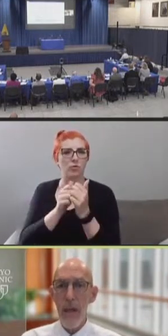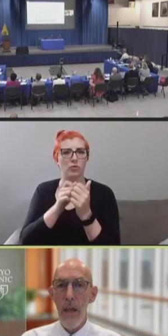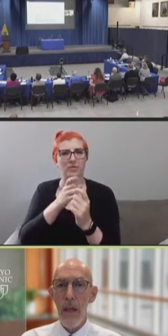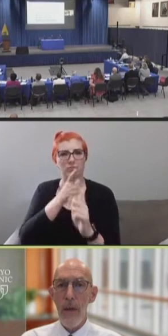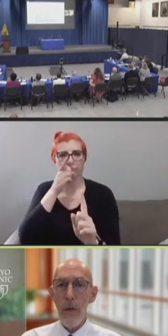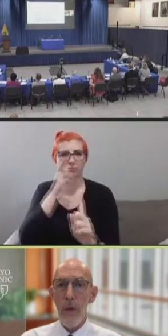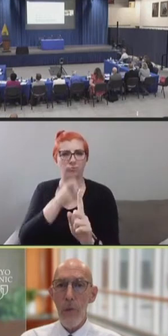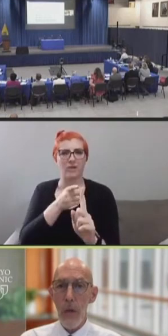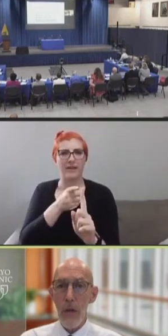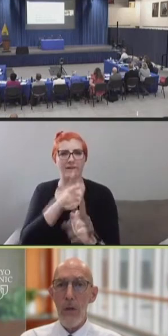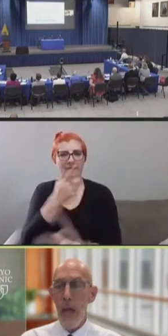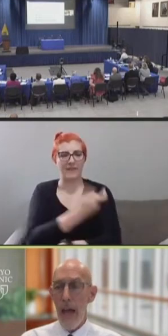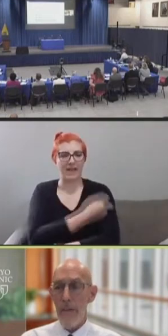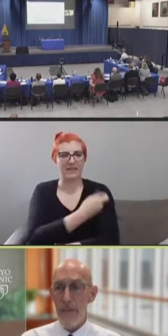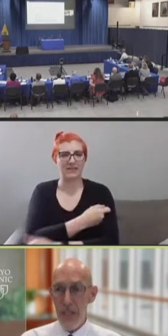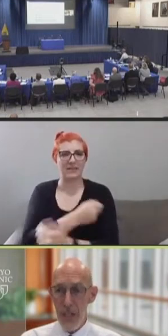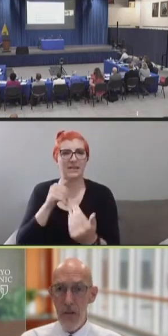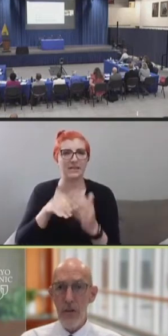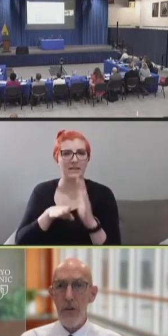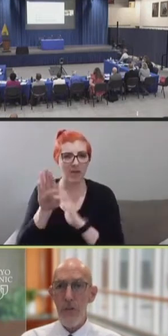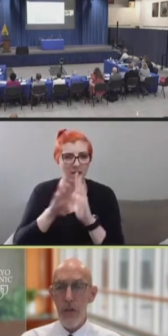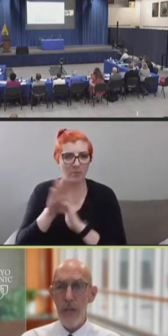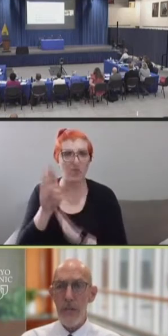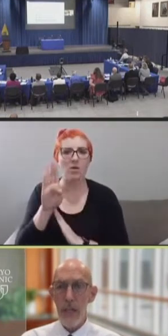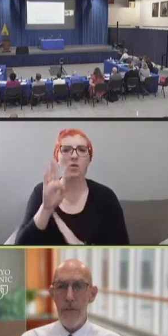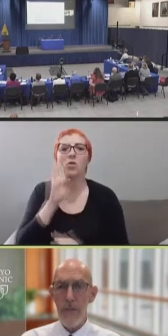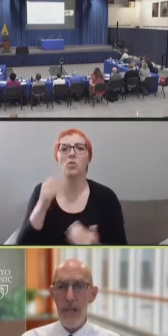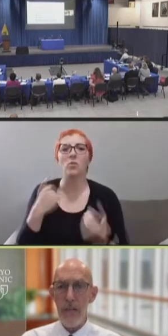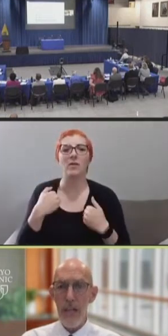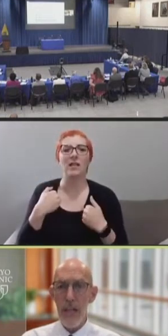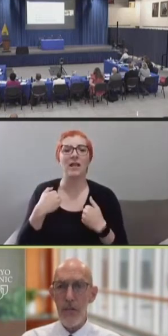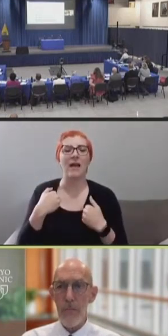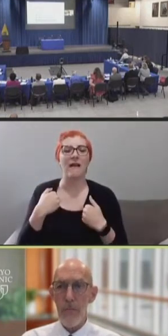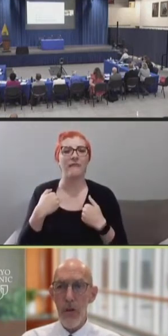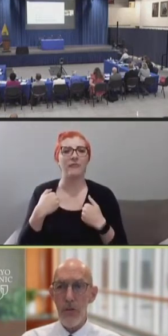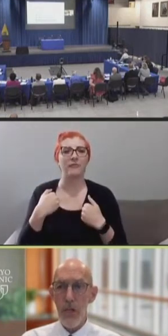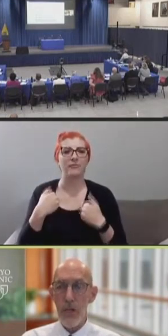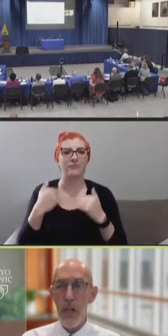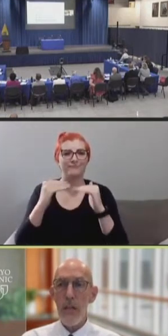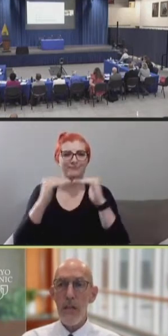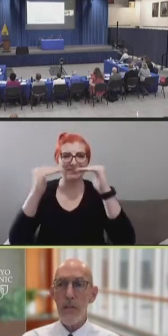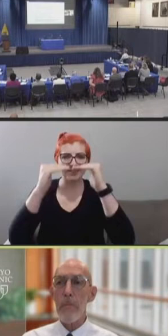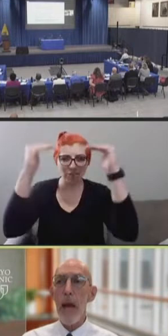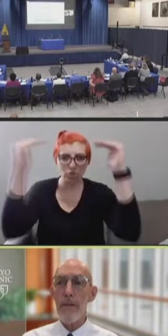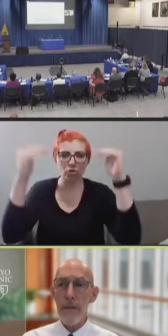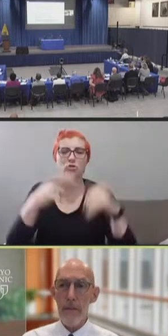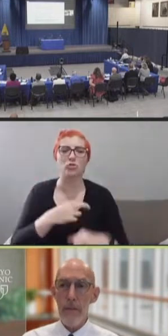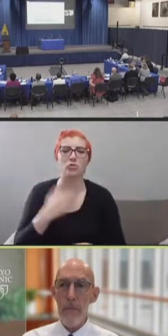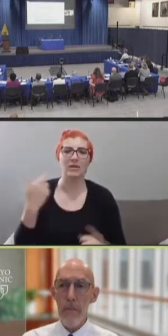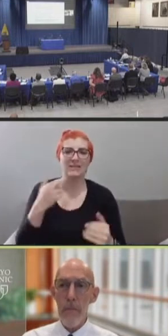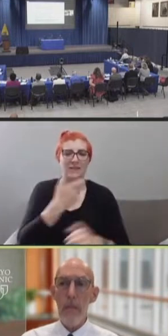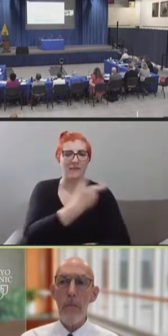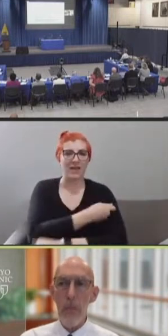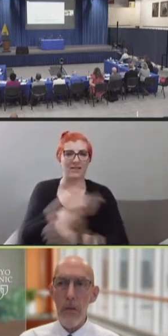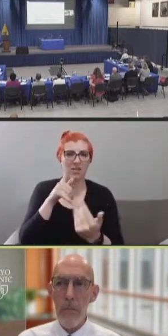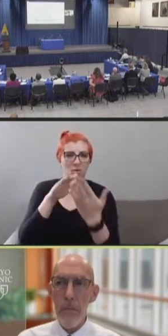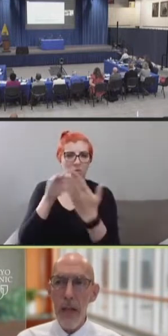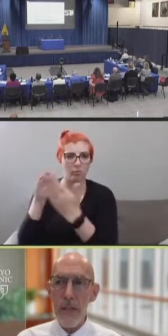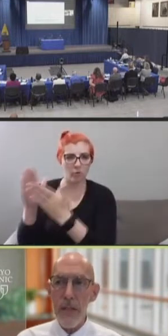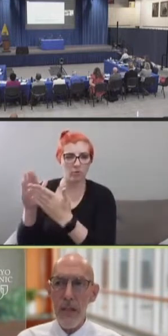development, that we will have tiered risk and vaccination approaches, despite the